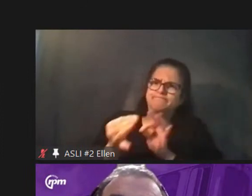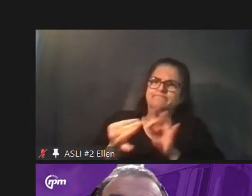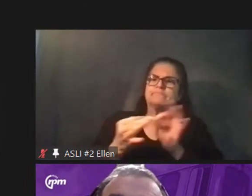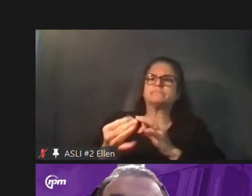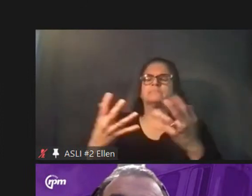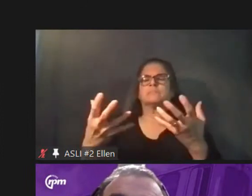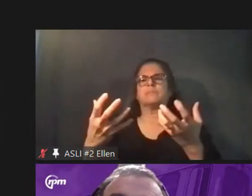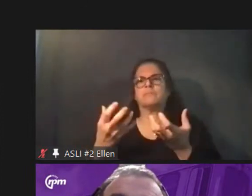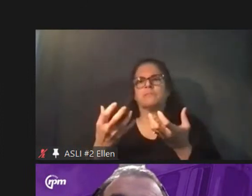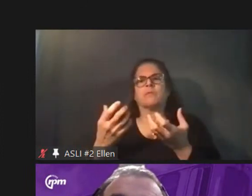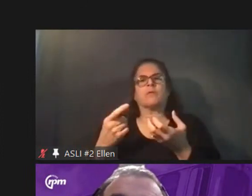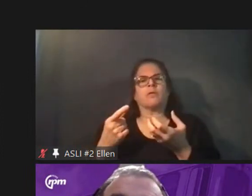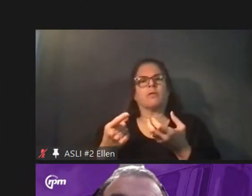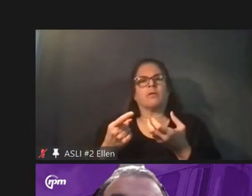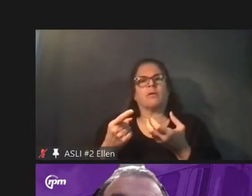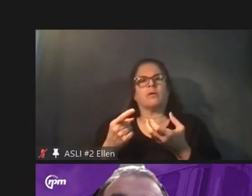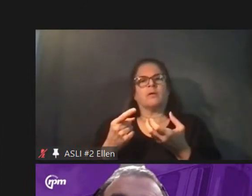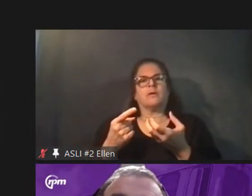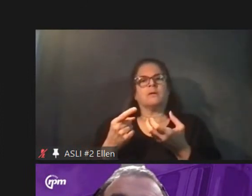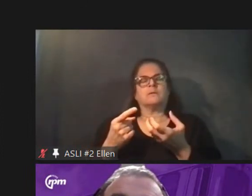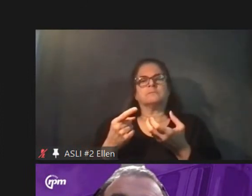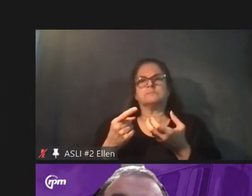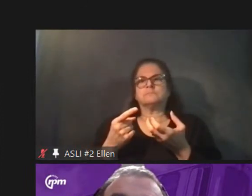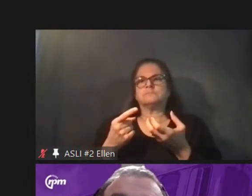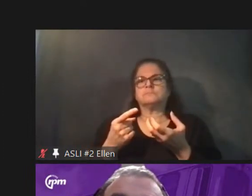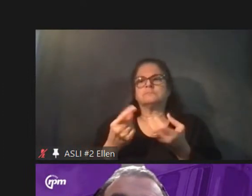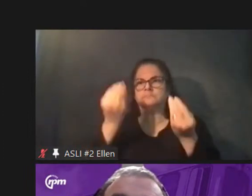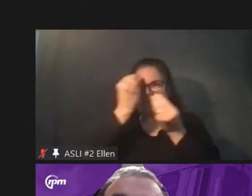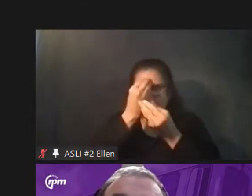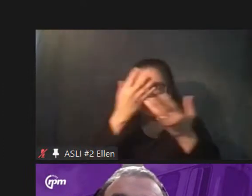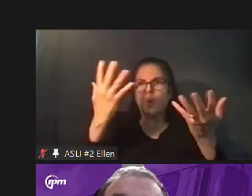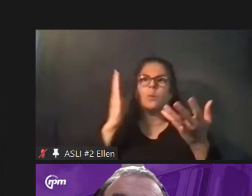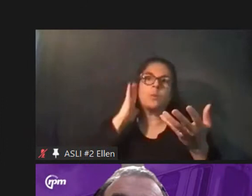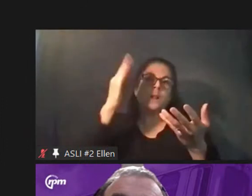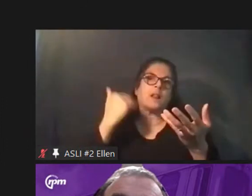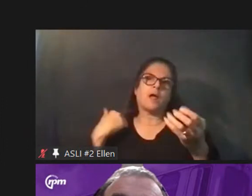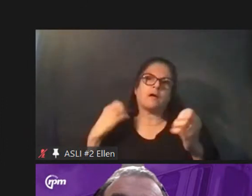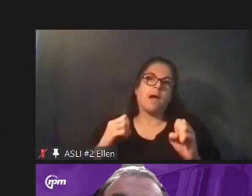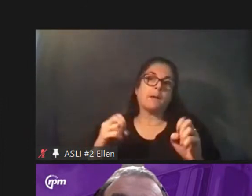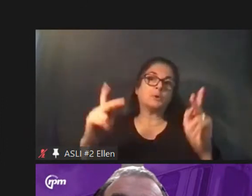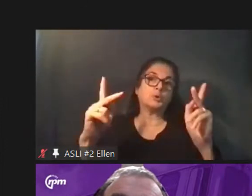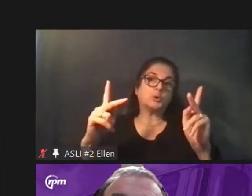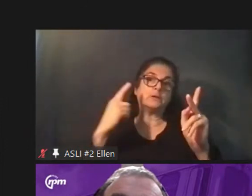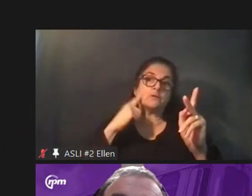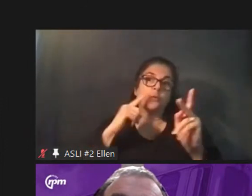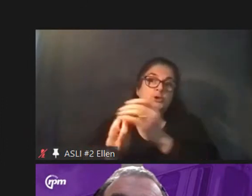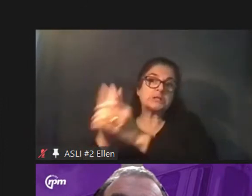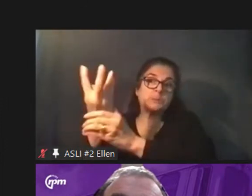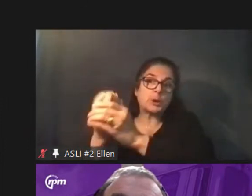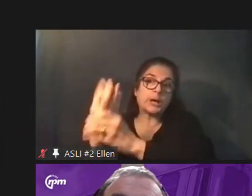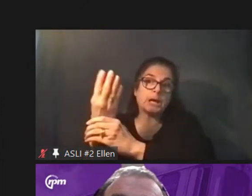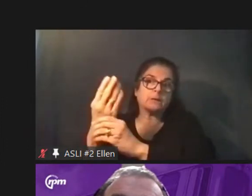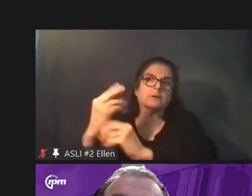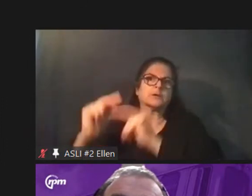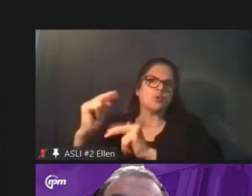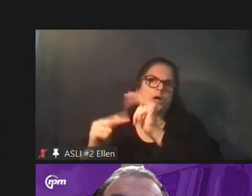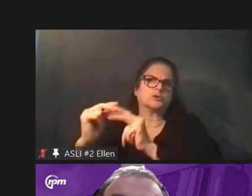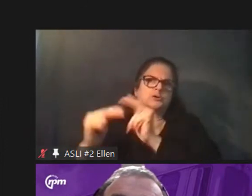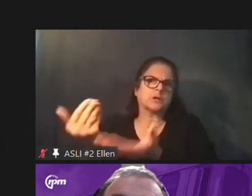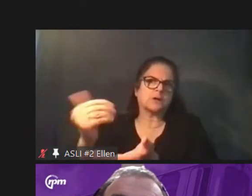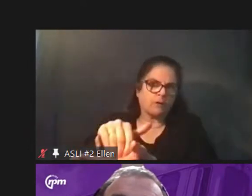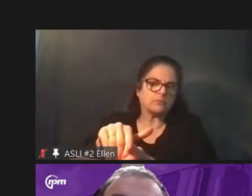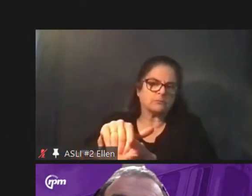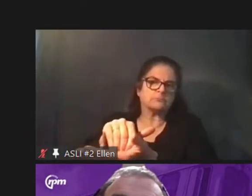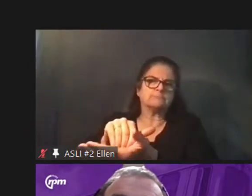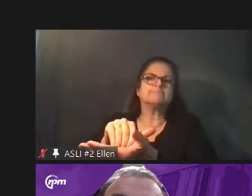and their subs about opportunities for the spring when construction will pick back up, and then relaying that information to the